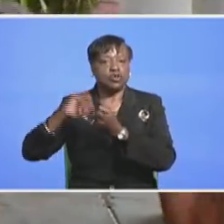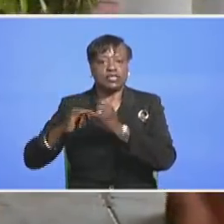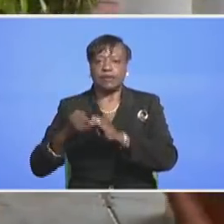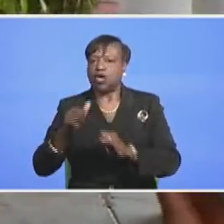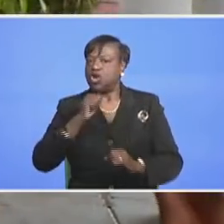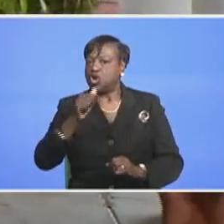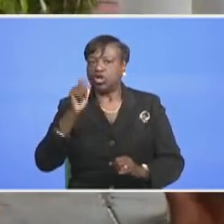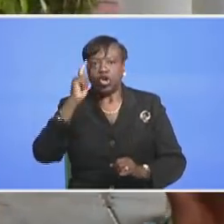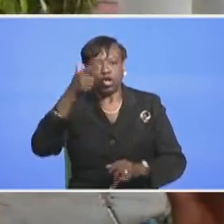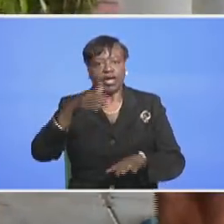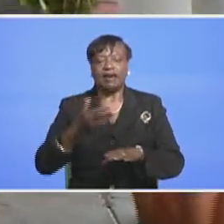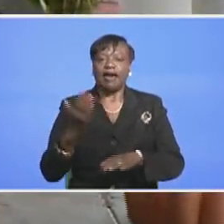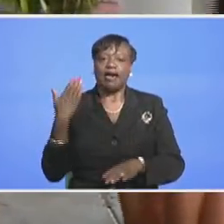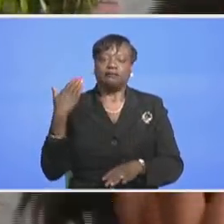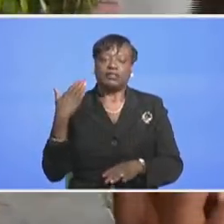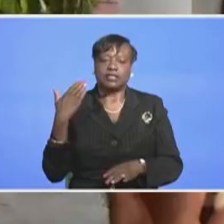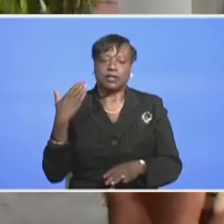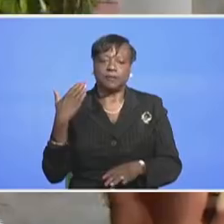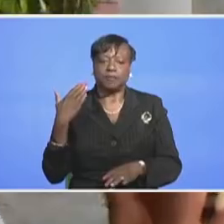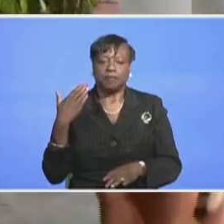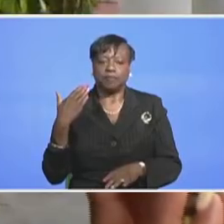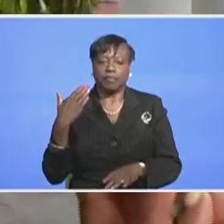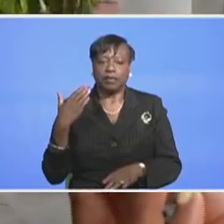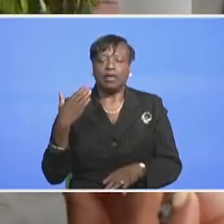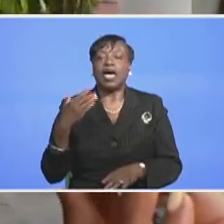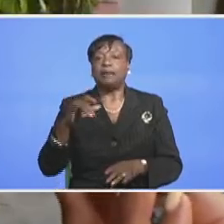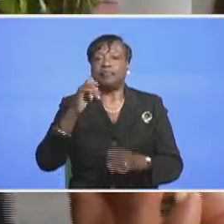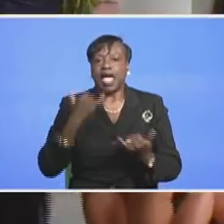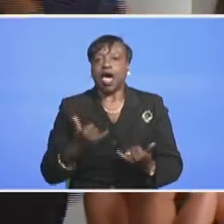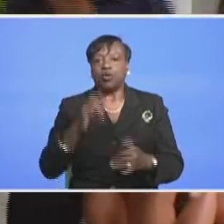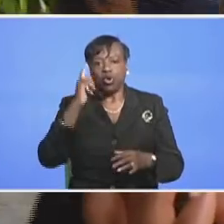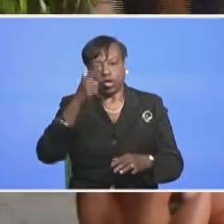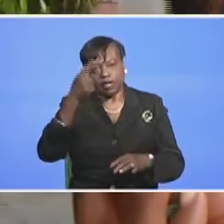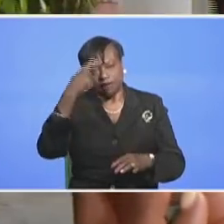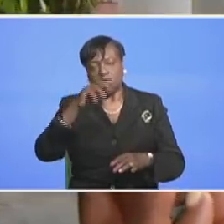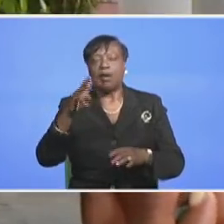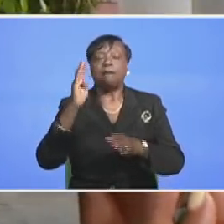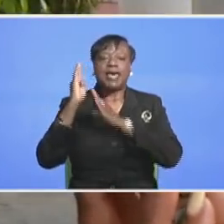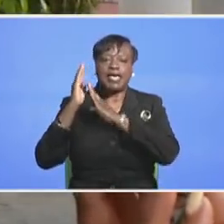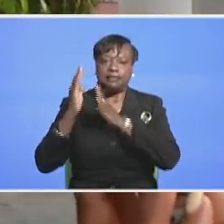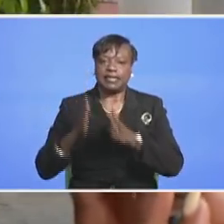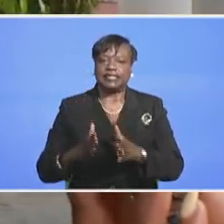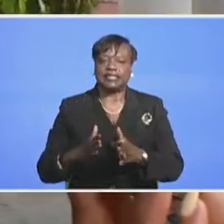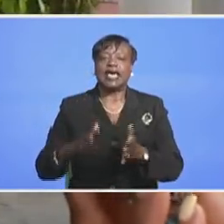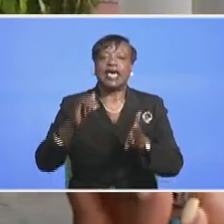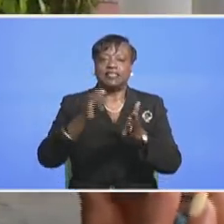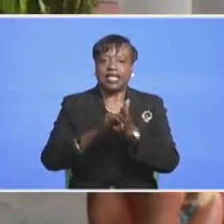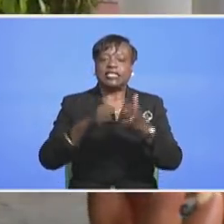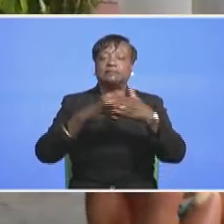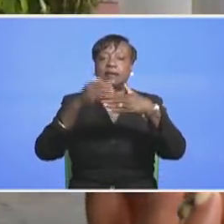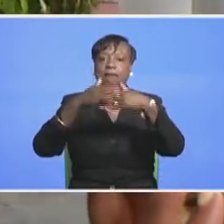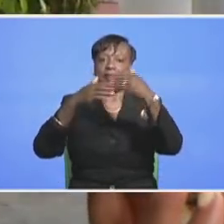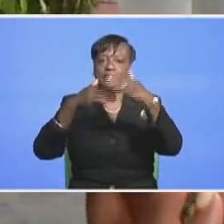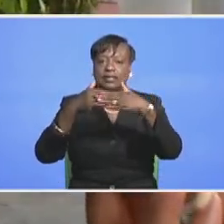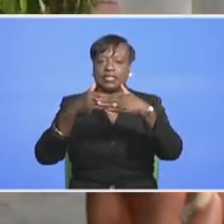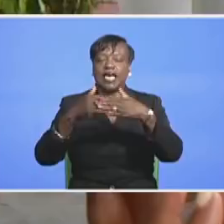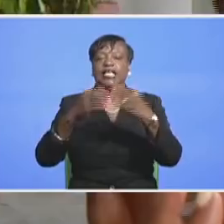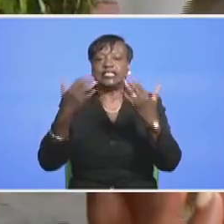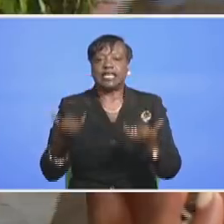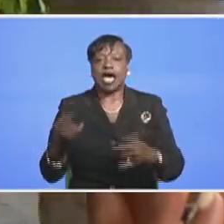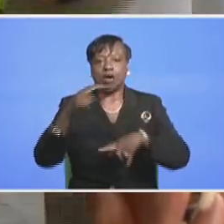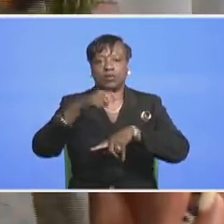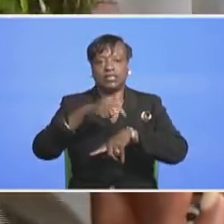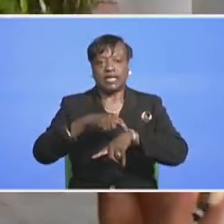after I'm looking out for all Bahamians. That asset has been built, concessions have been given. It's now